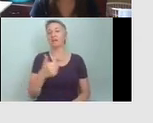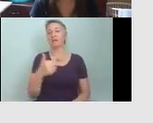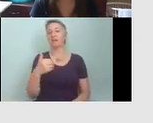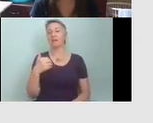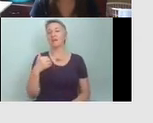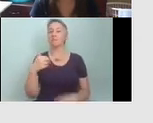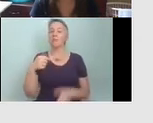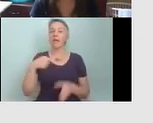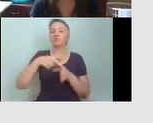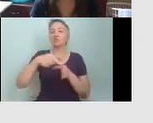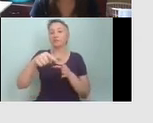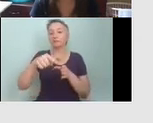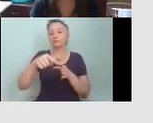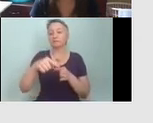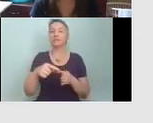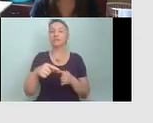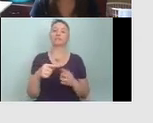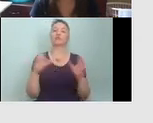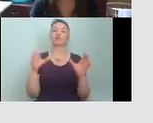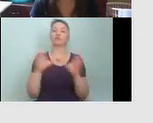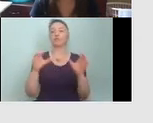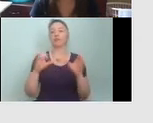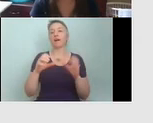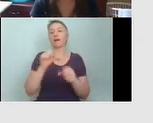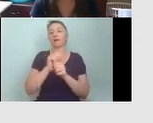the CEBS designation.